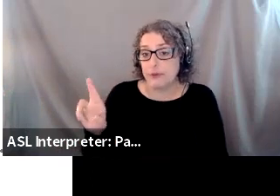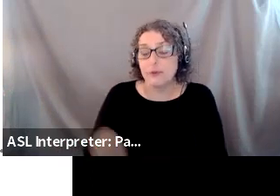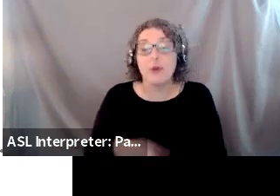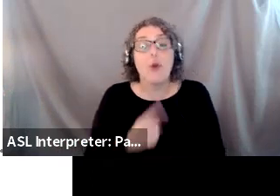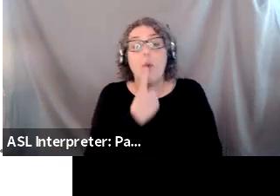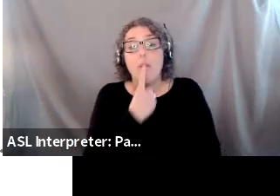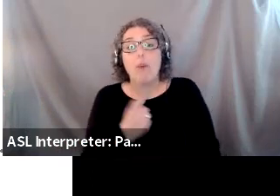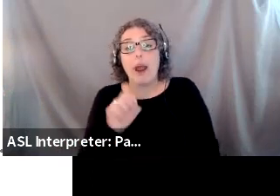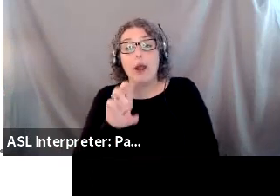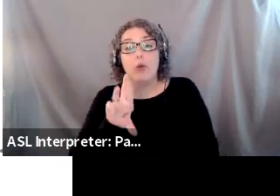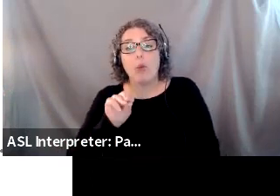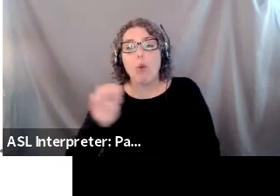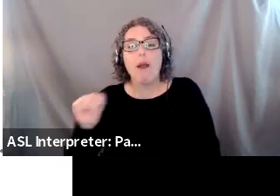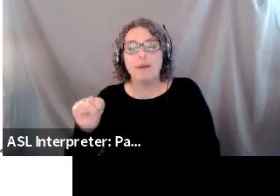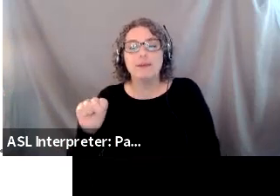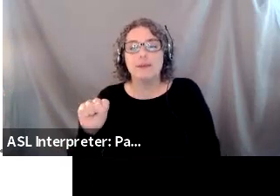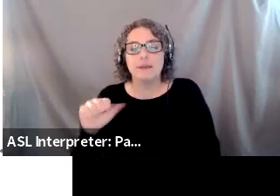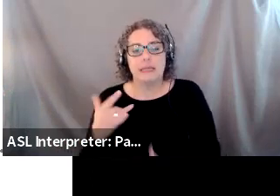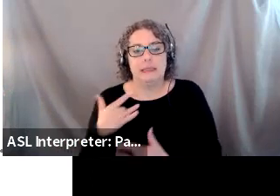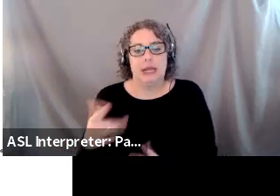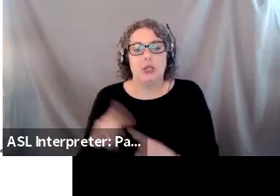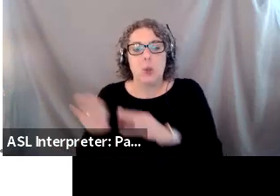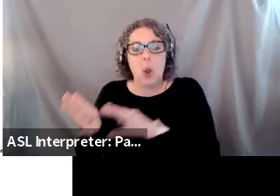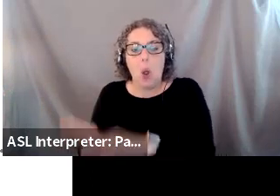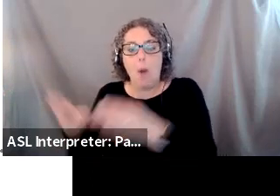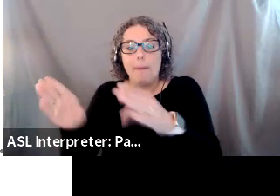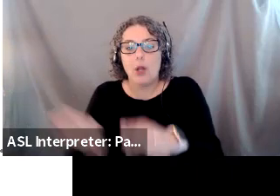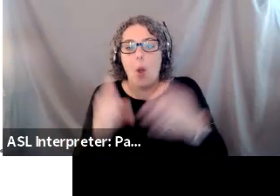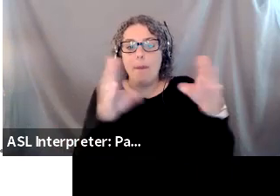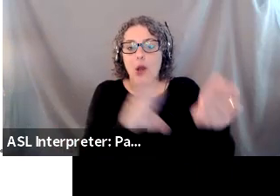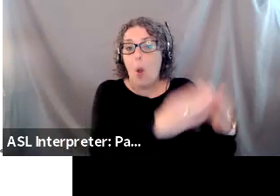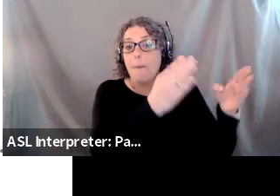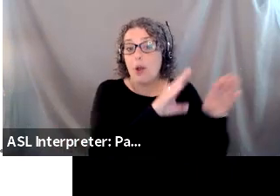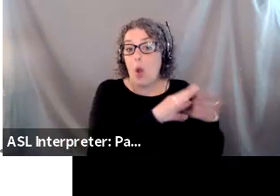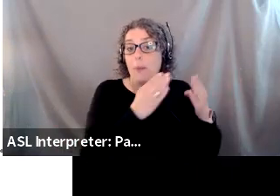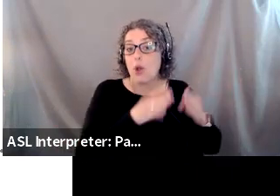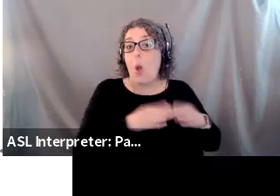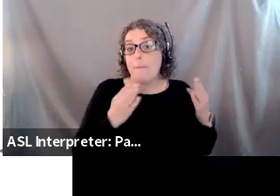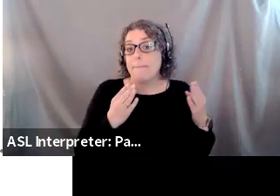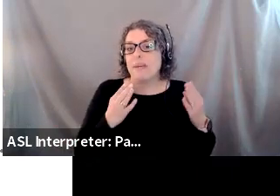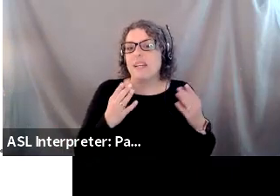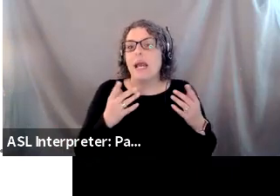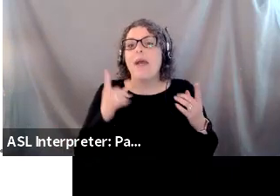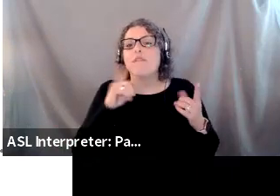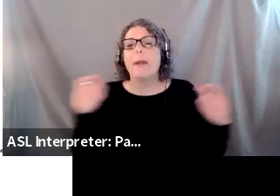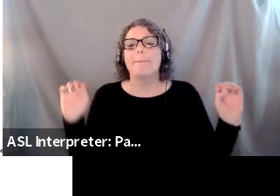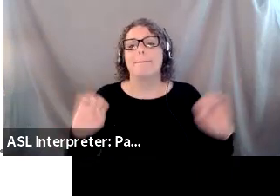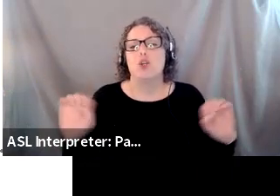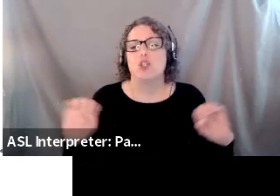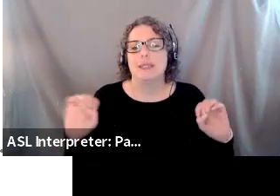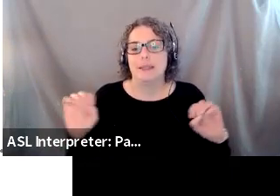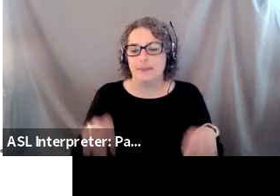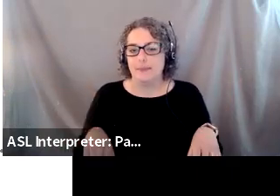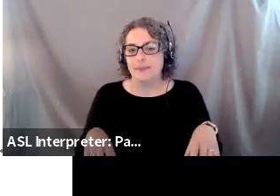shelters that we open when there's a disaster. So I couldn't even tell you right now, if I was in Omaha, Nebraska, what center